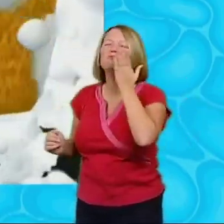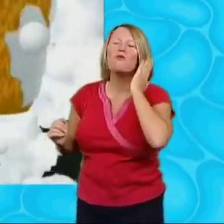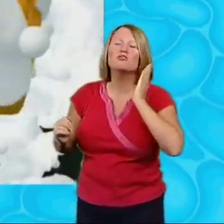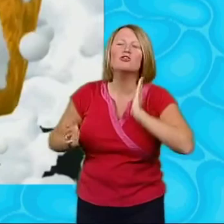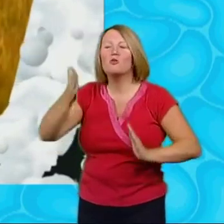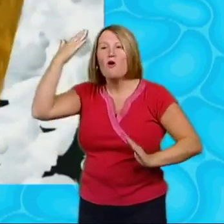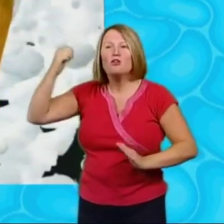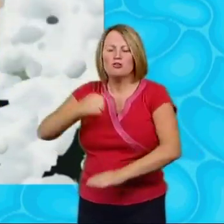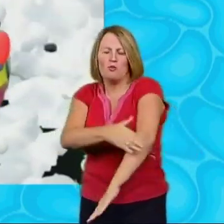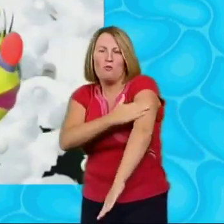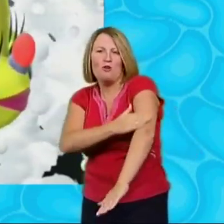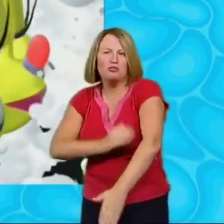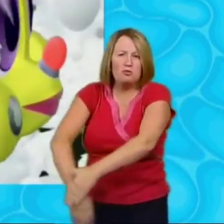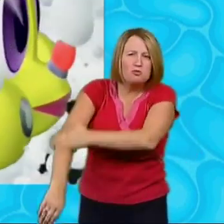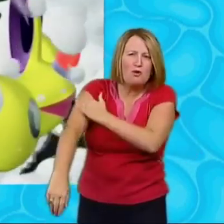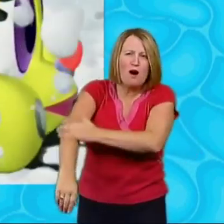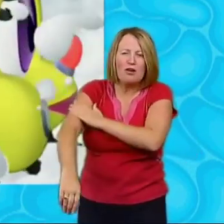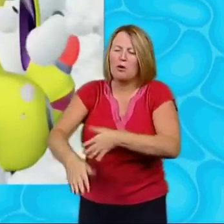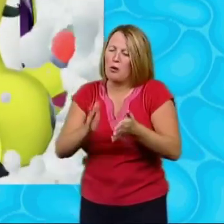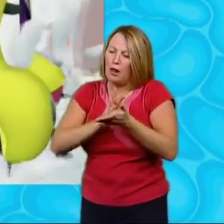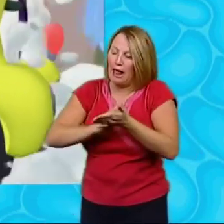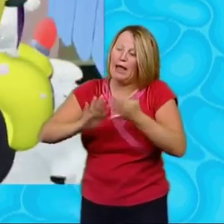We'll be the cleanest trucks in town.